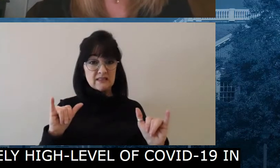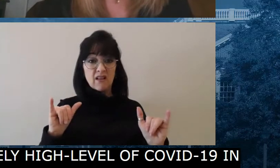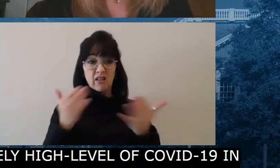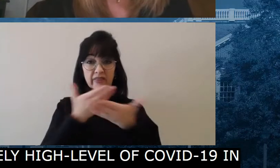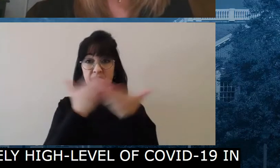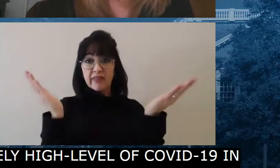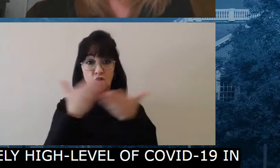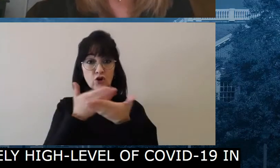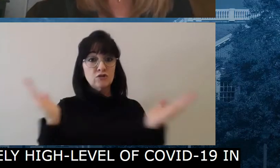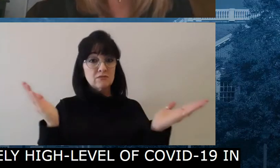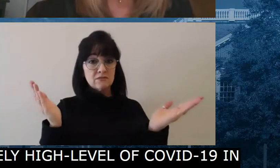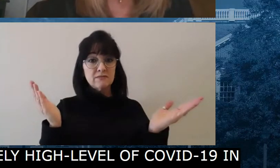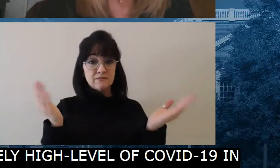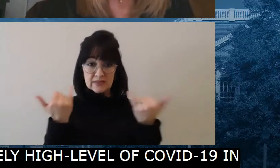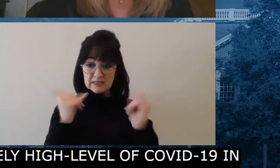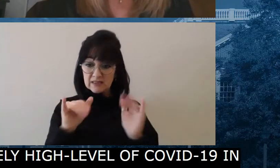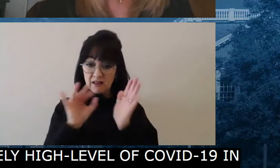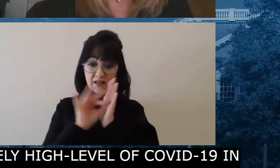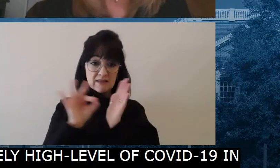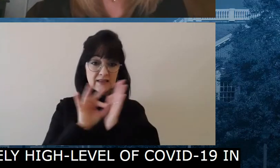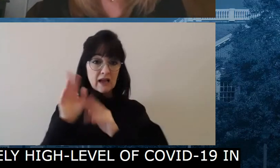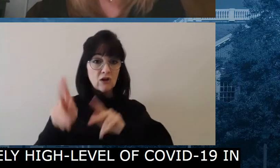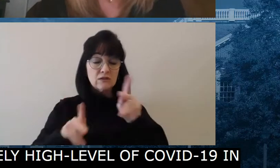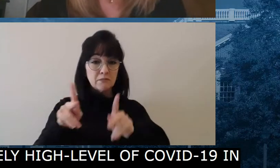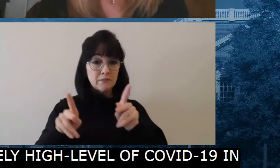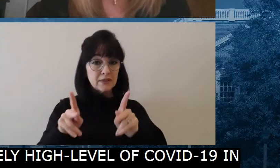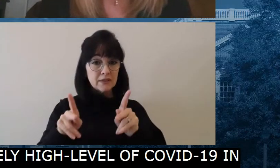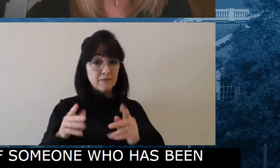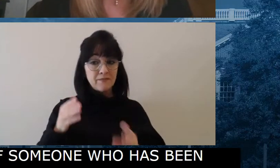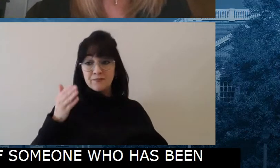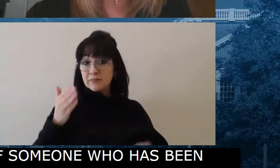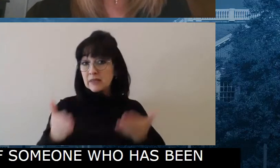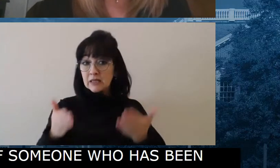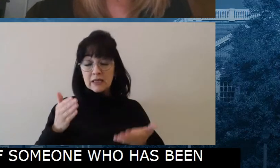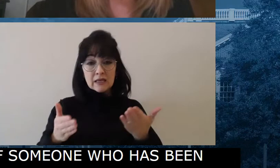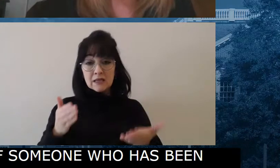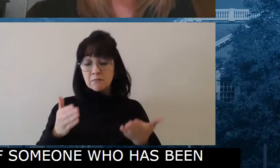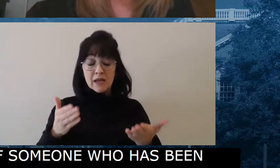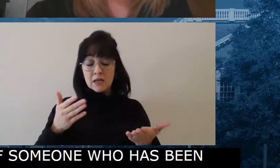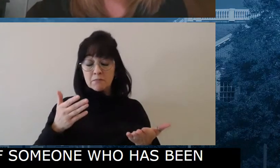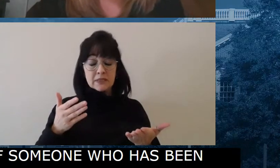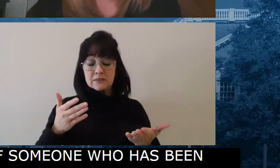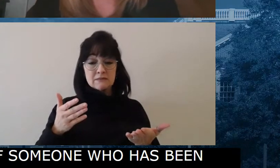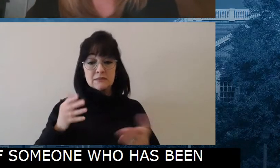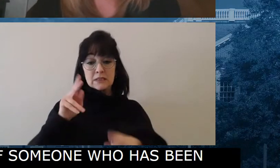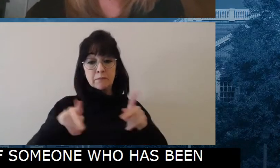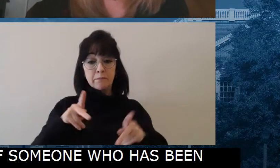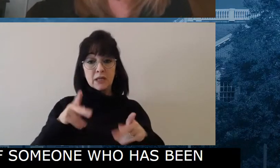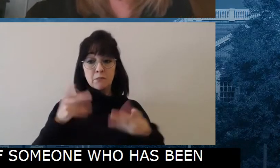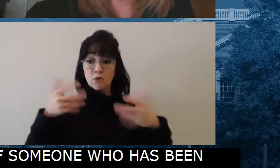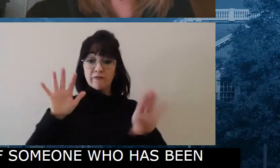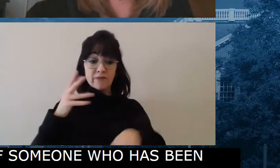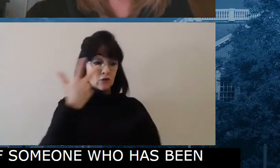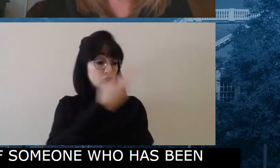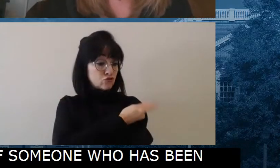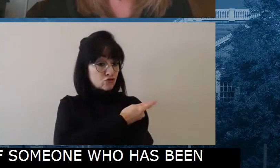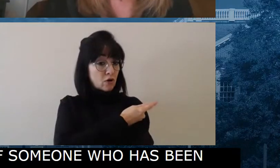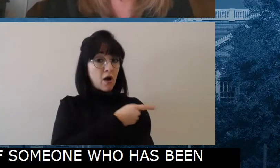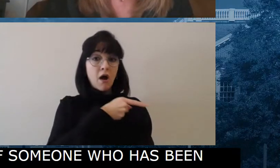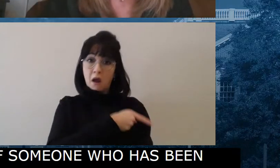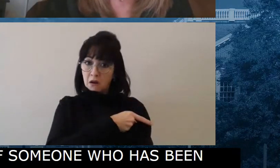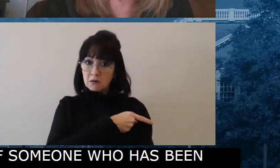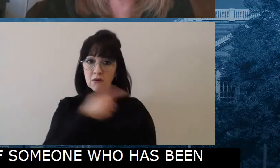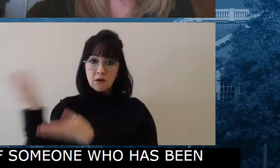been vaccinated might be transmitting it, which we just don't know from the science yet. Also, those who've been